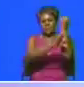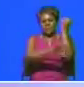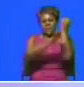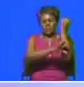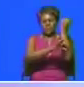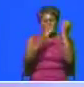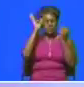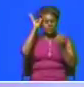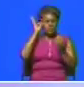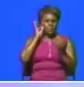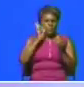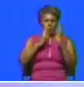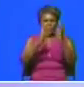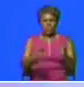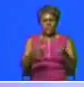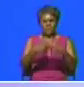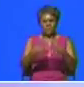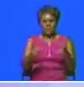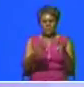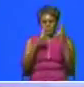Francis Mtalaki kicks off our bulletin.